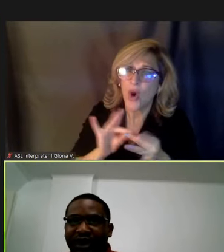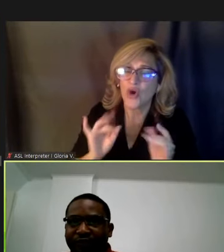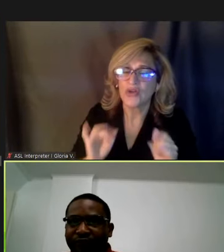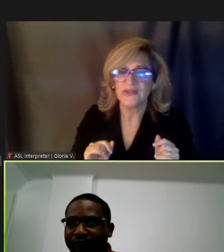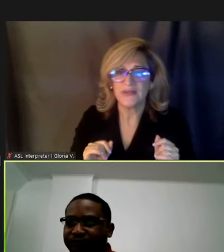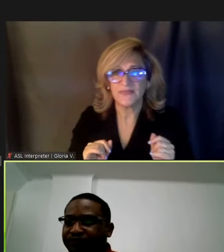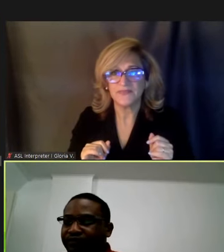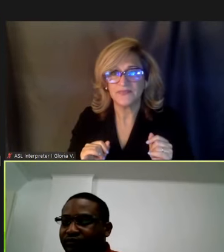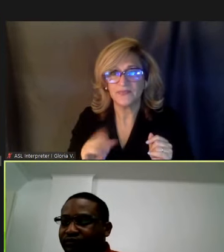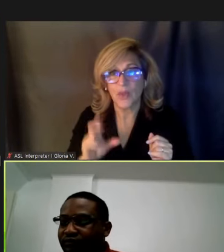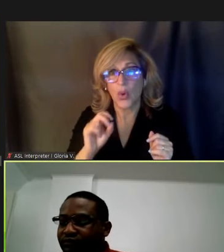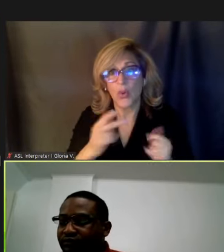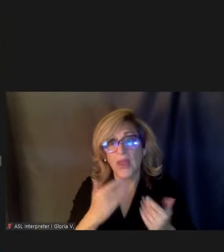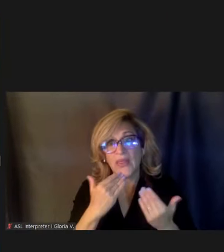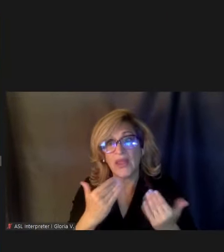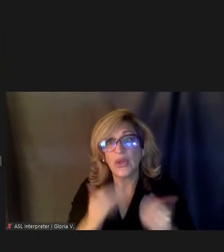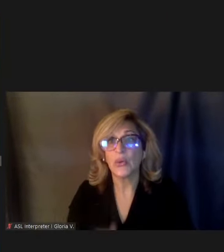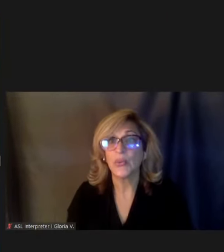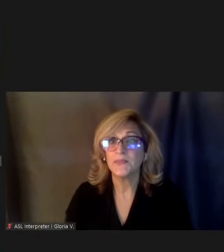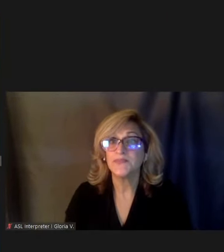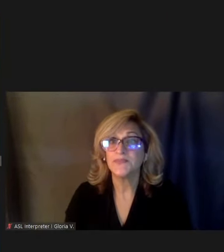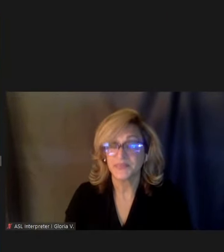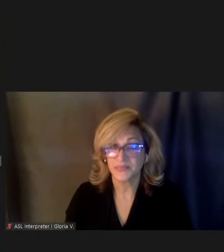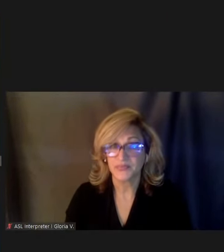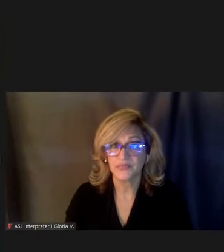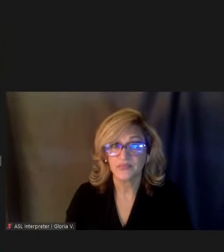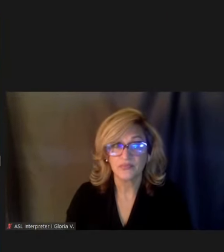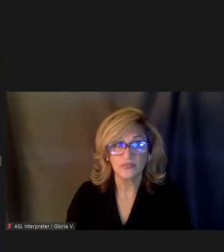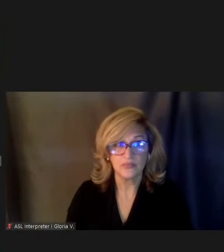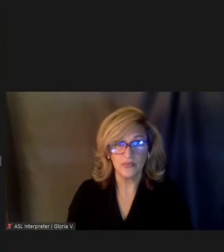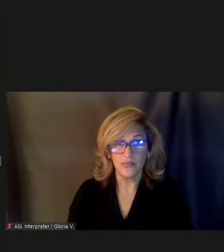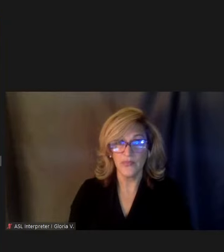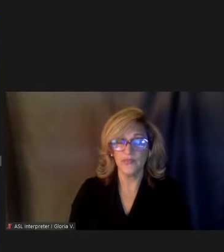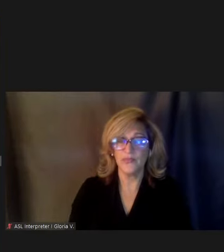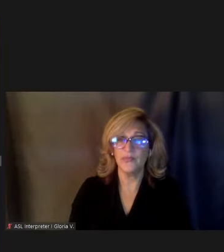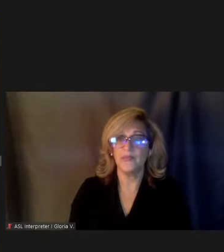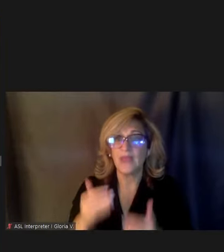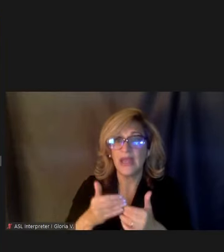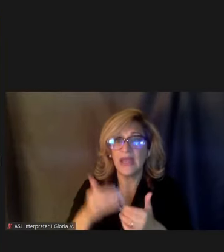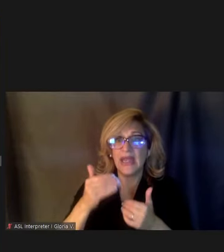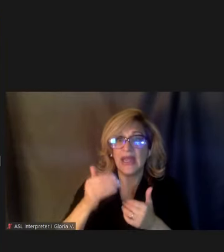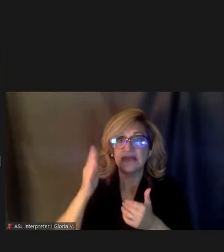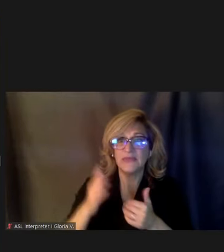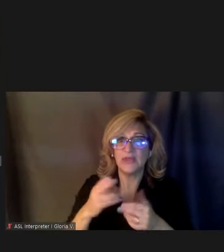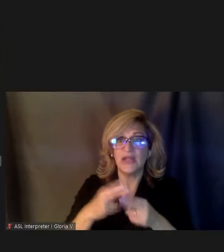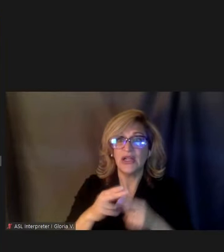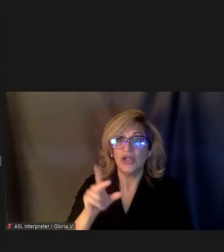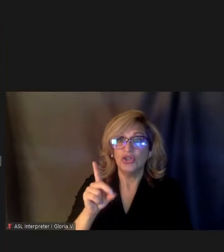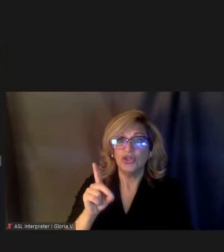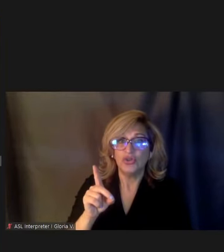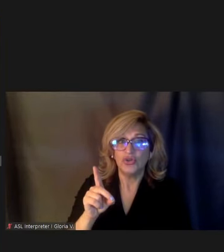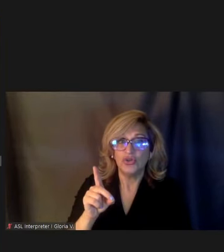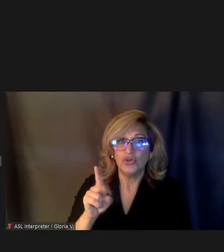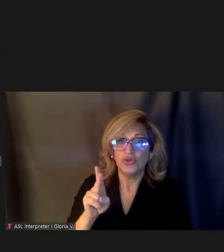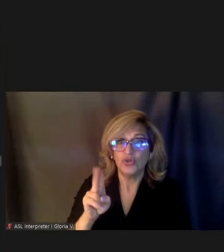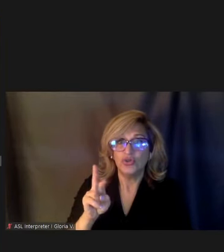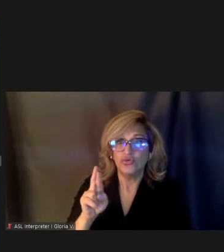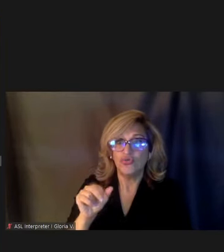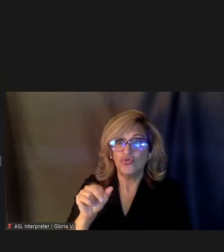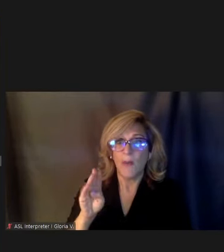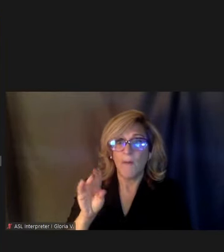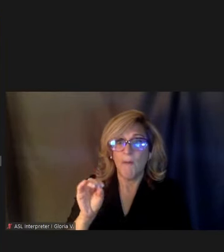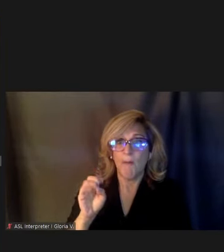All right, thank you. Thank you. Our next speaker is Abdul Ba, followed by